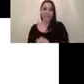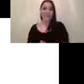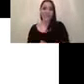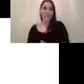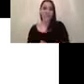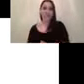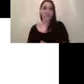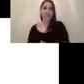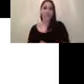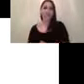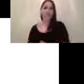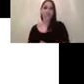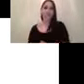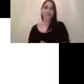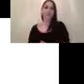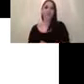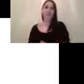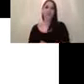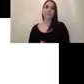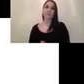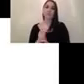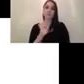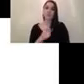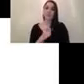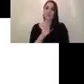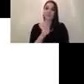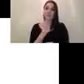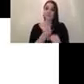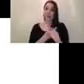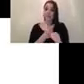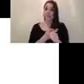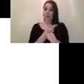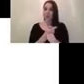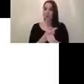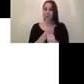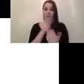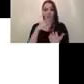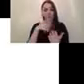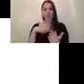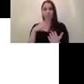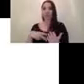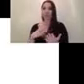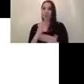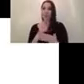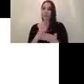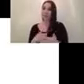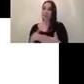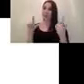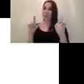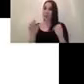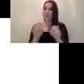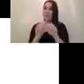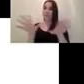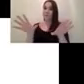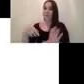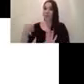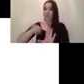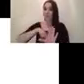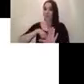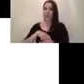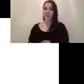Again, this is a paper really, really cool and published this year. If